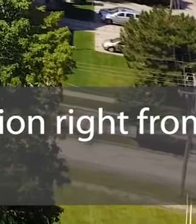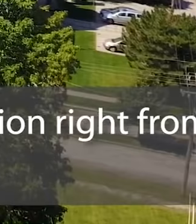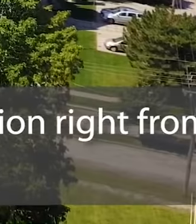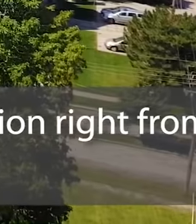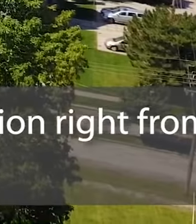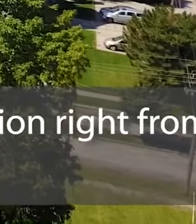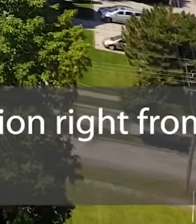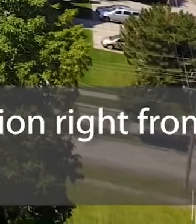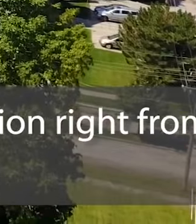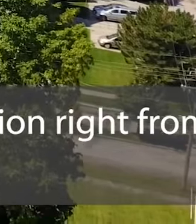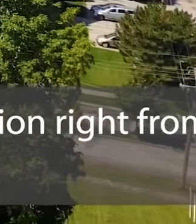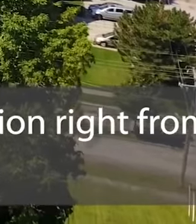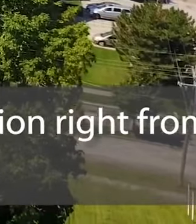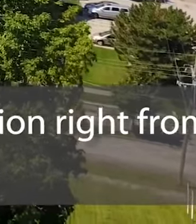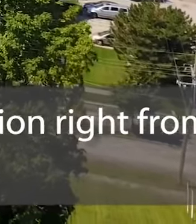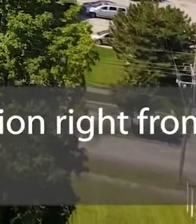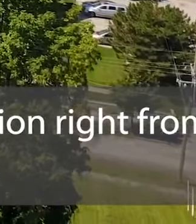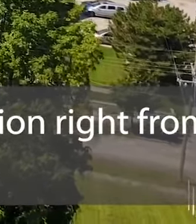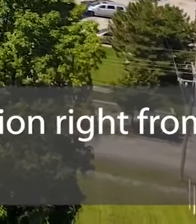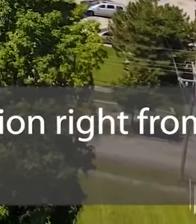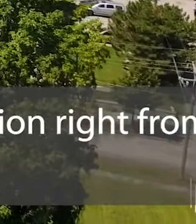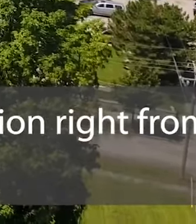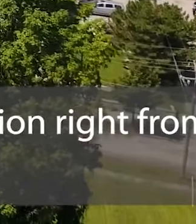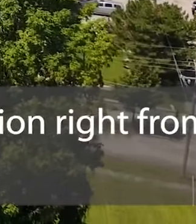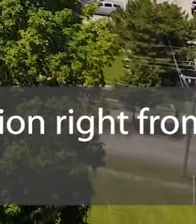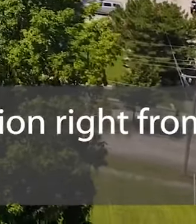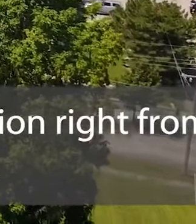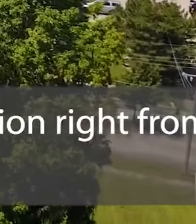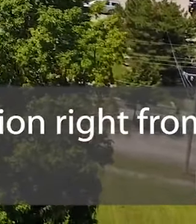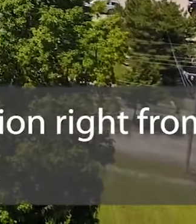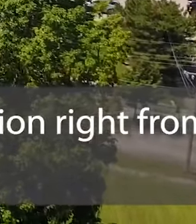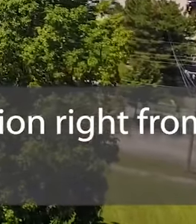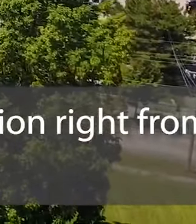form or make an online donation right from our website,